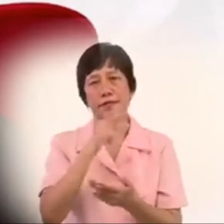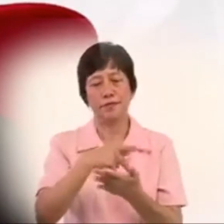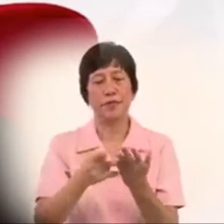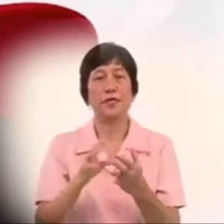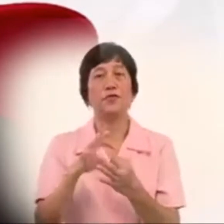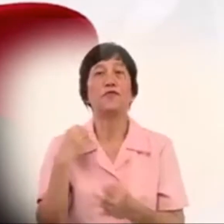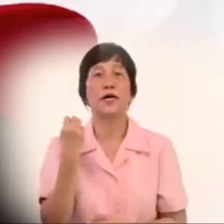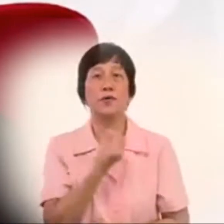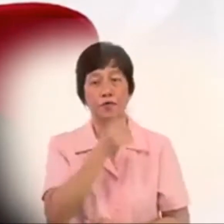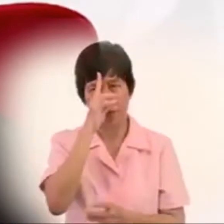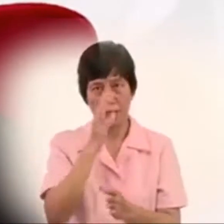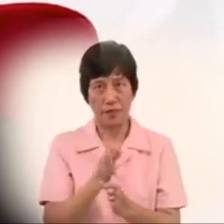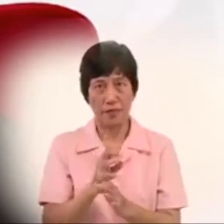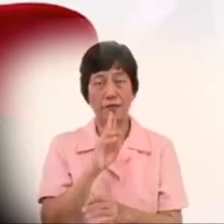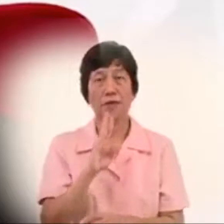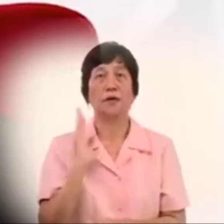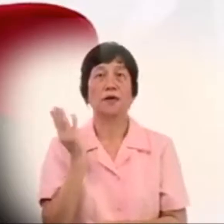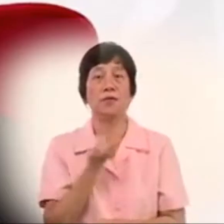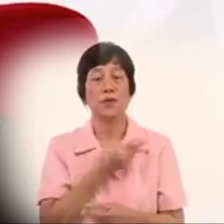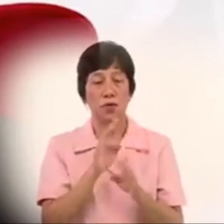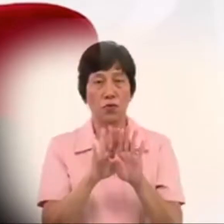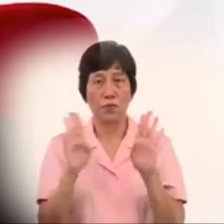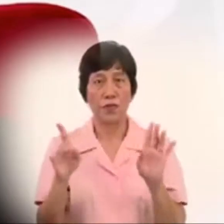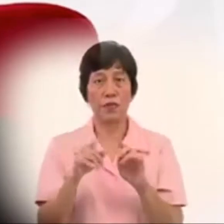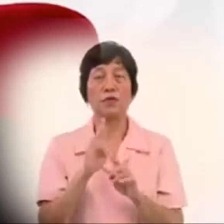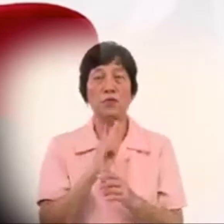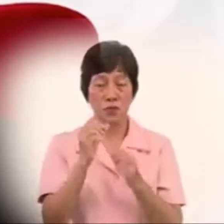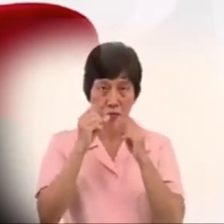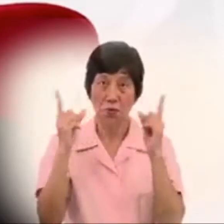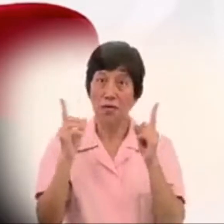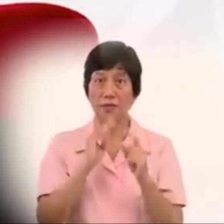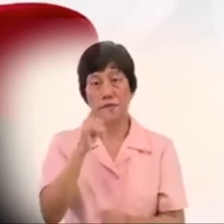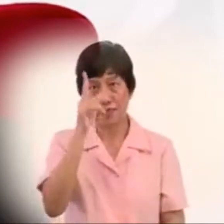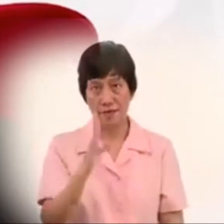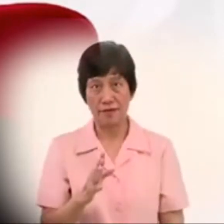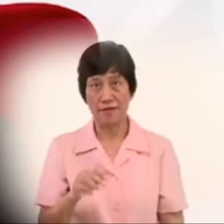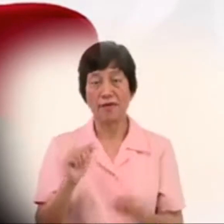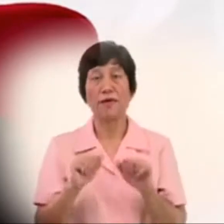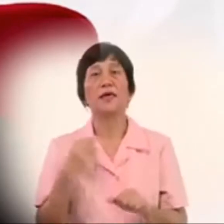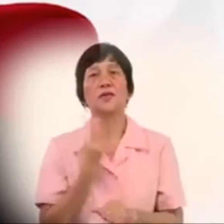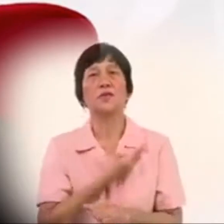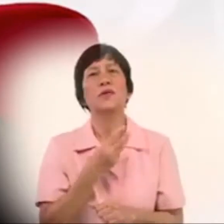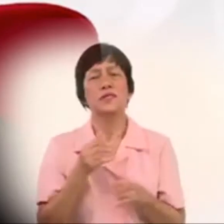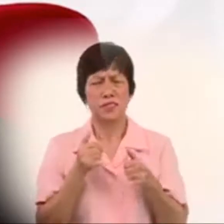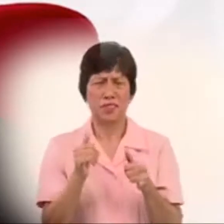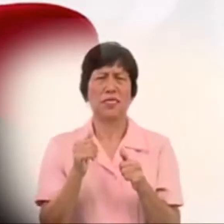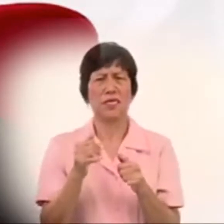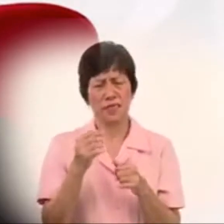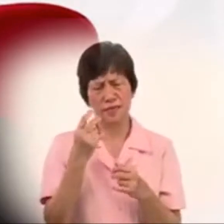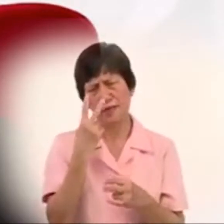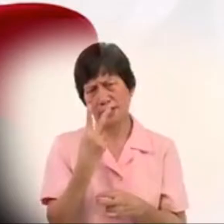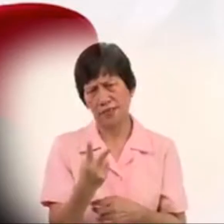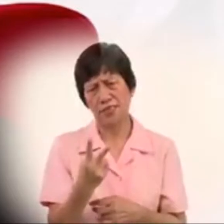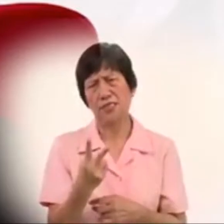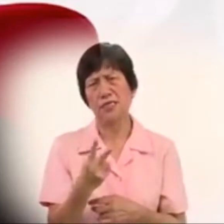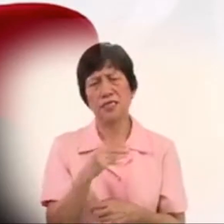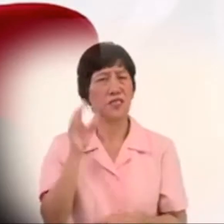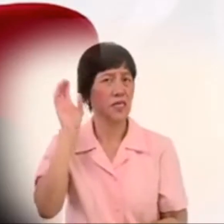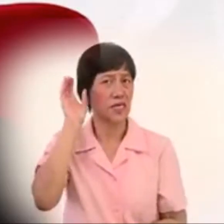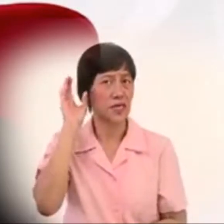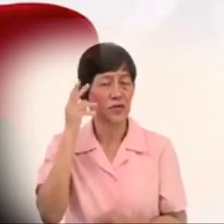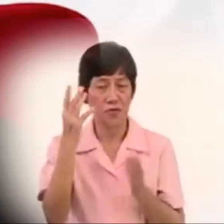we open to be surprised by God? Can we still detect, see, and hear